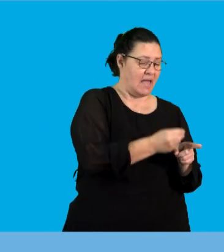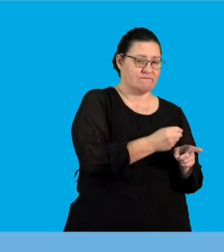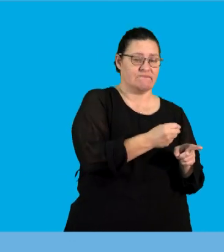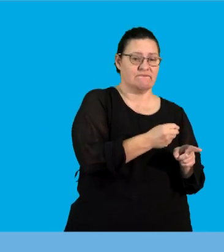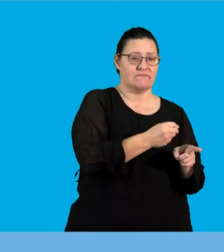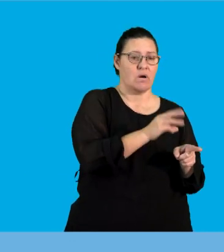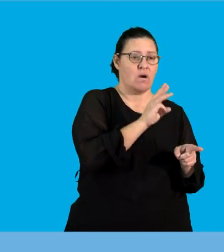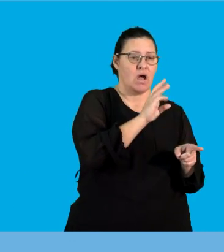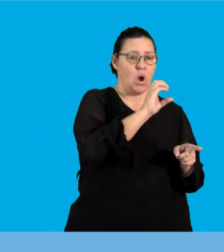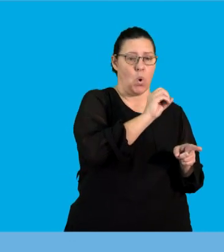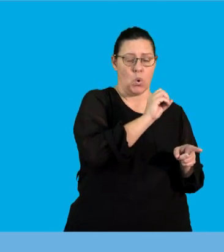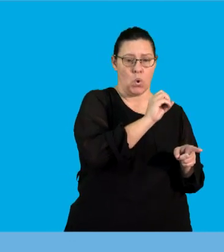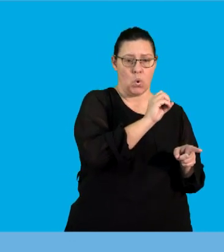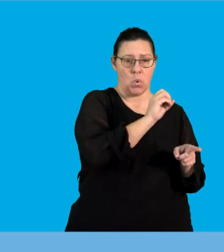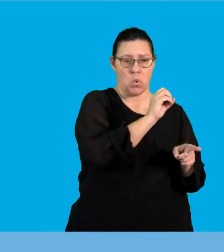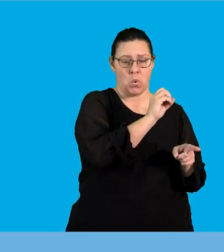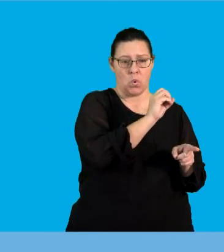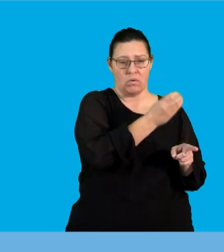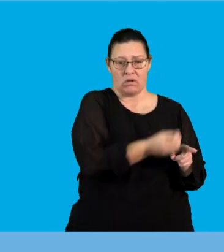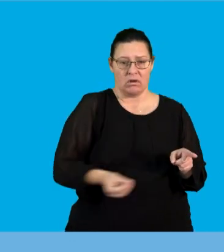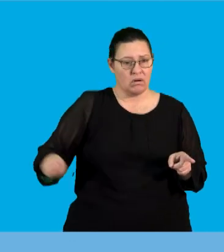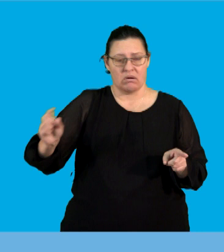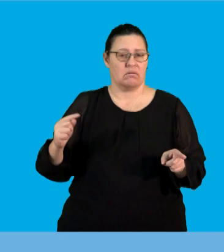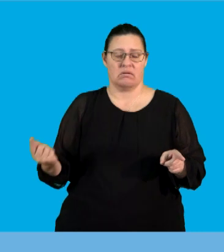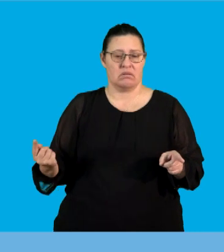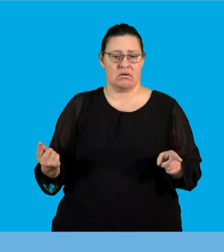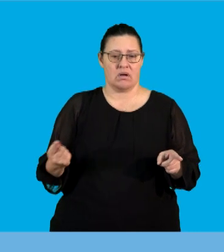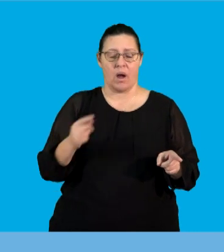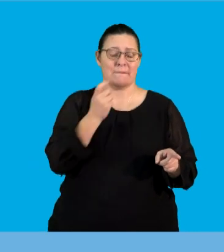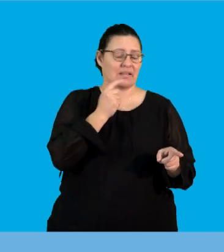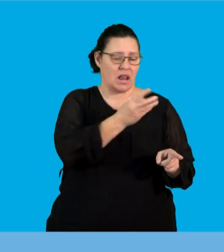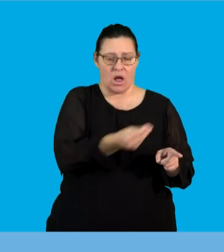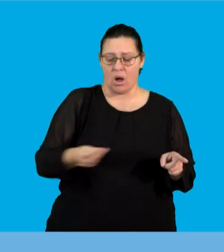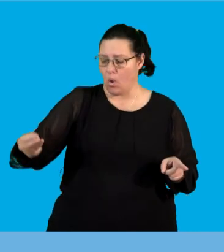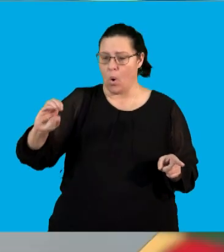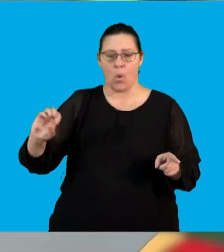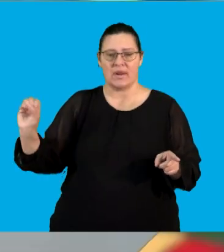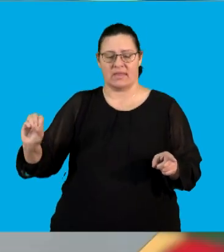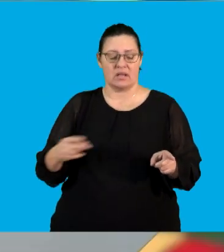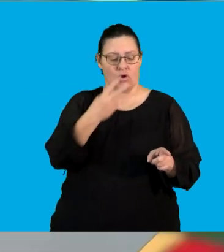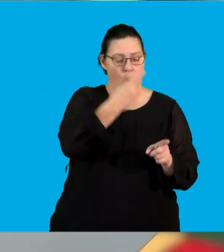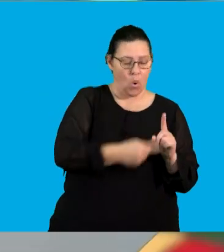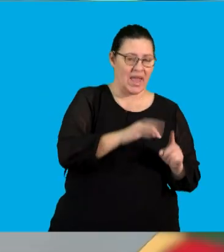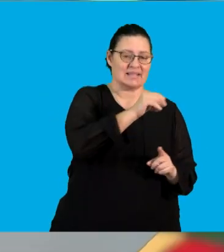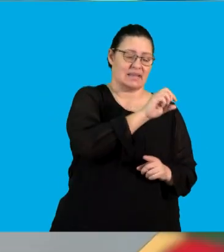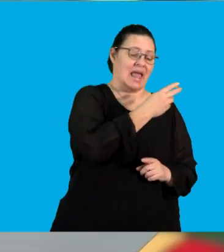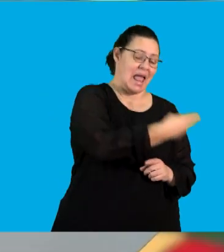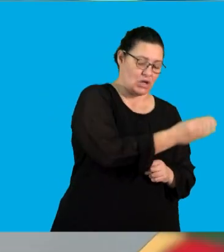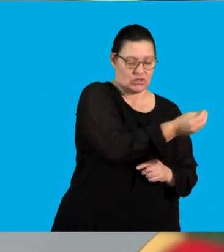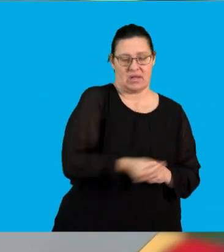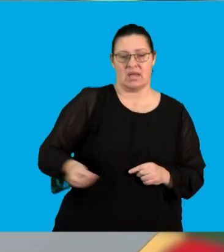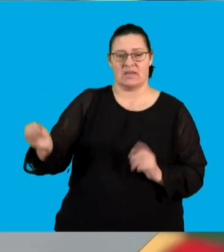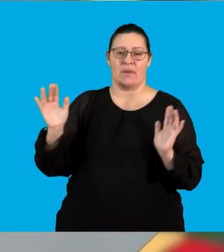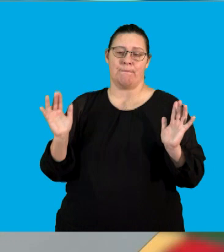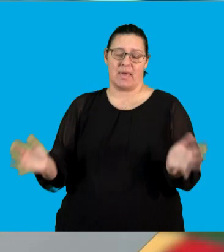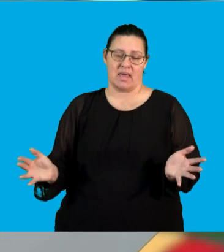now the reaction, the acid will now be donating that hydrogen, and the remainder after the acid has donated the hydrogen will react with the